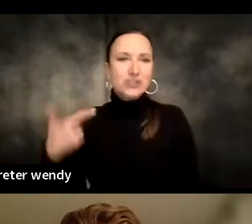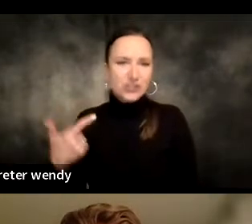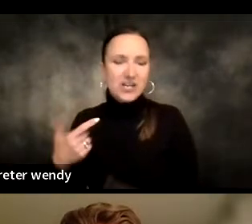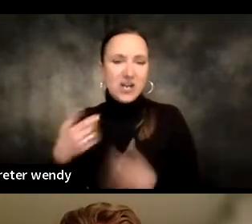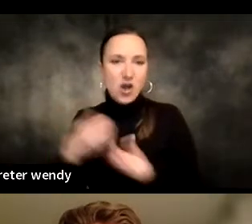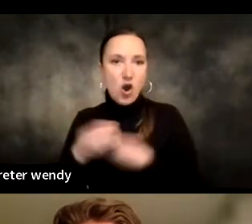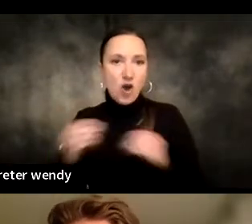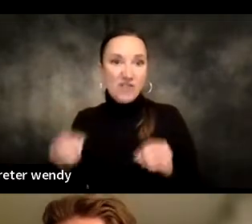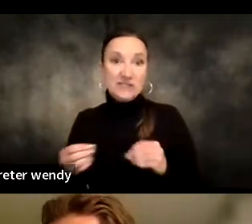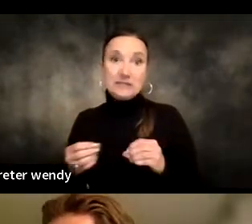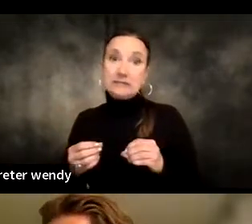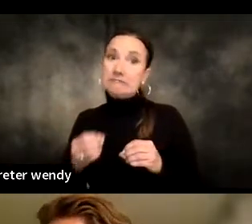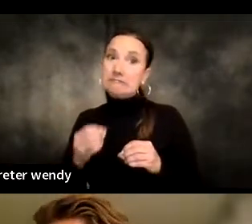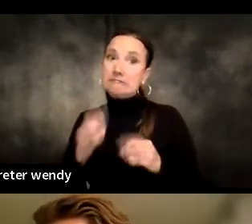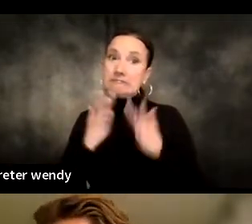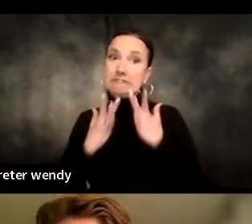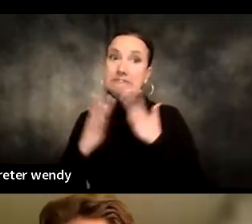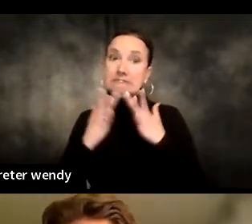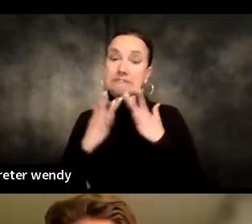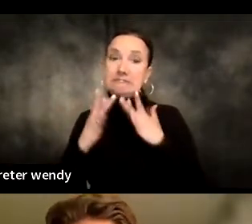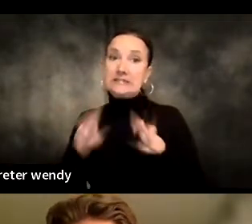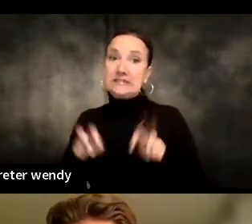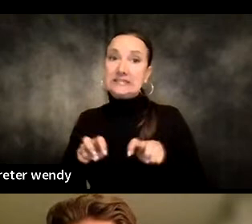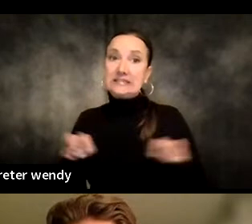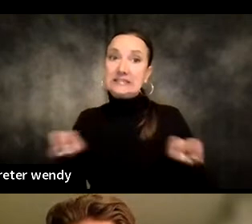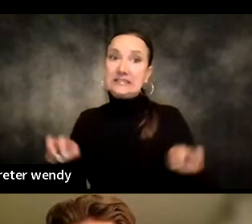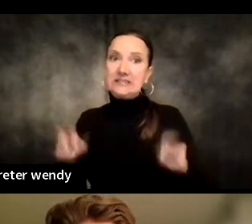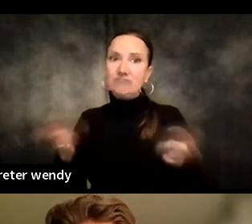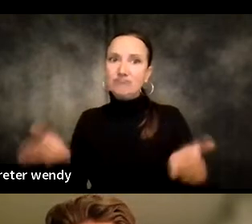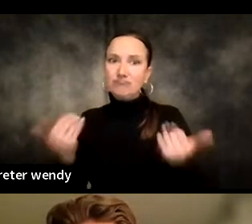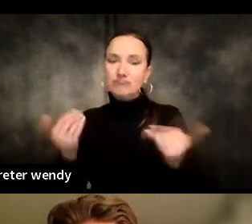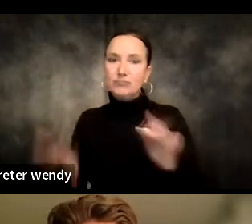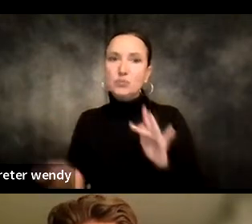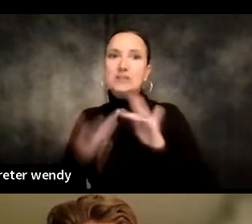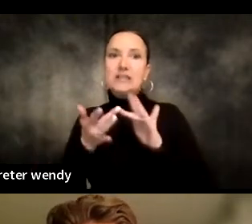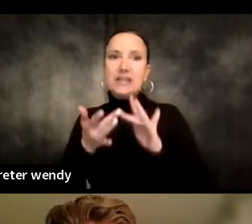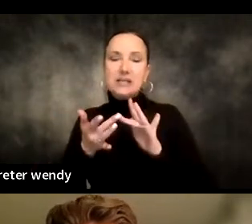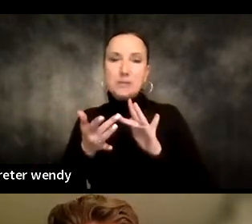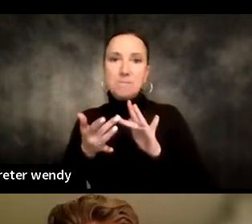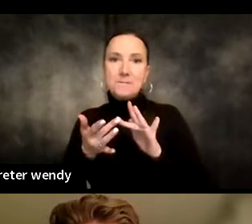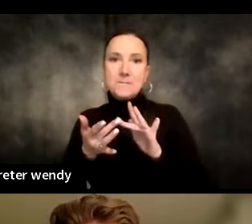is limited, I have a link for everyone if they want to